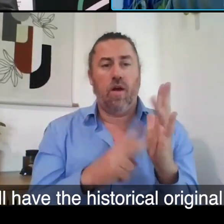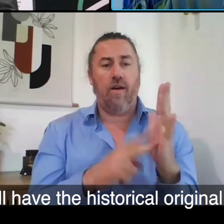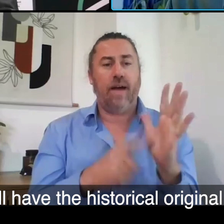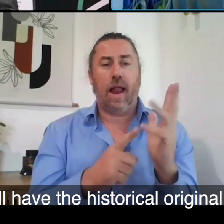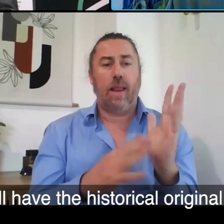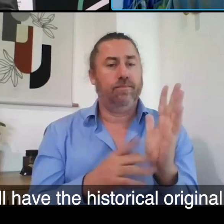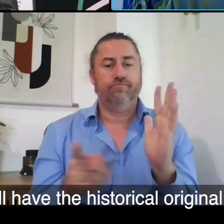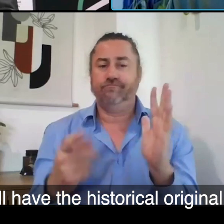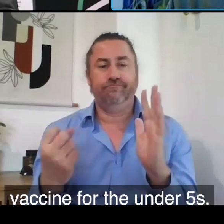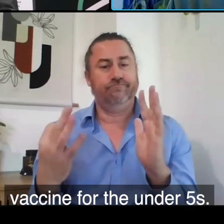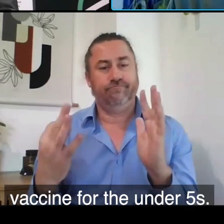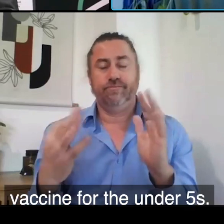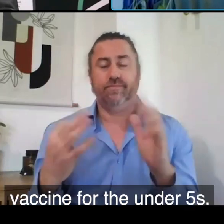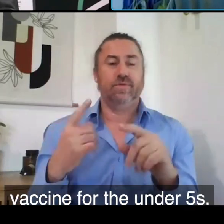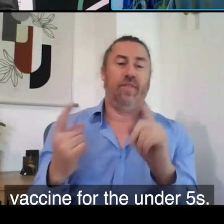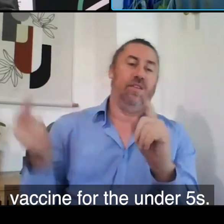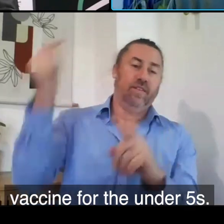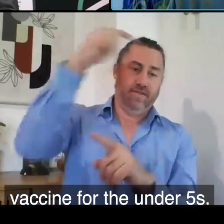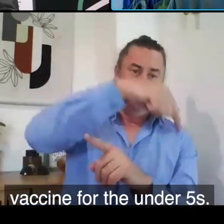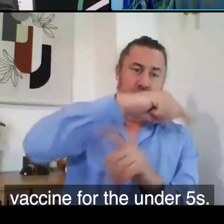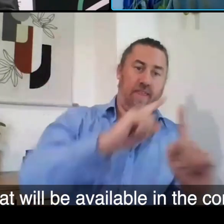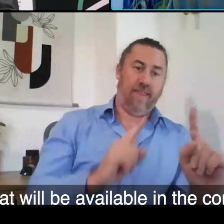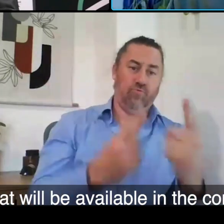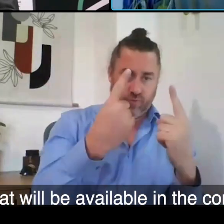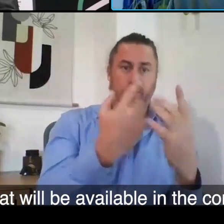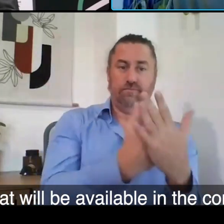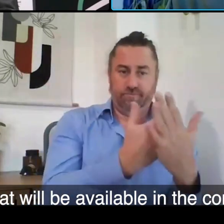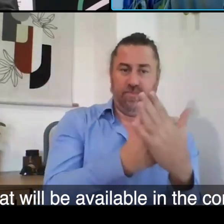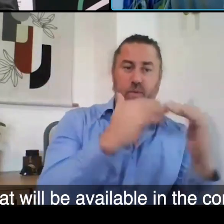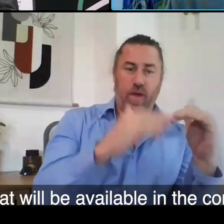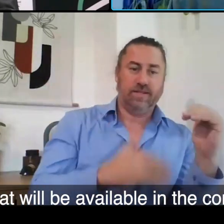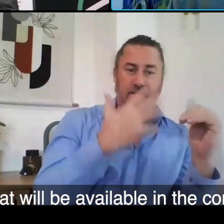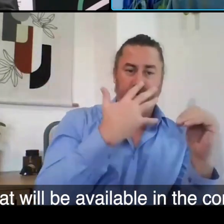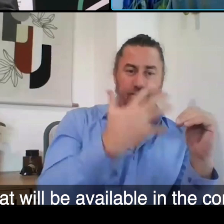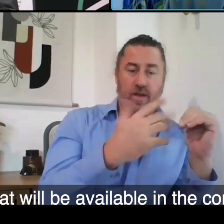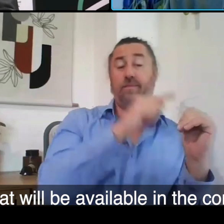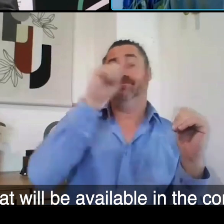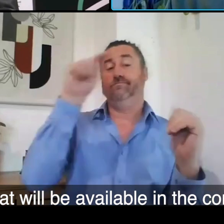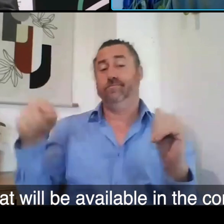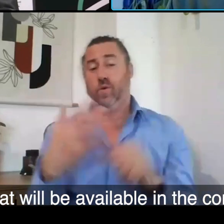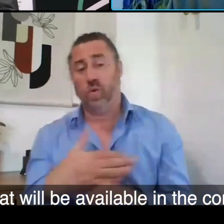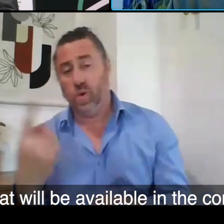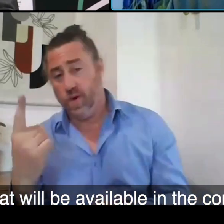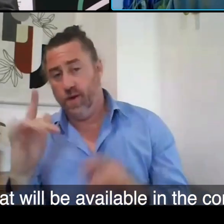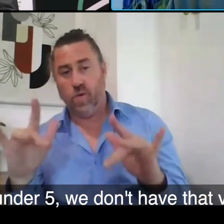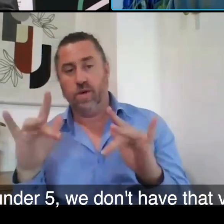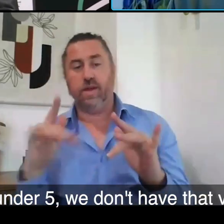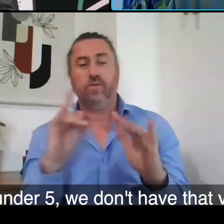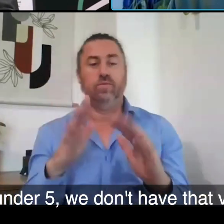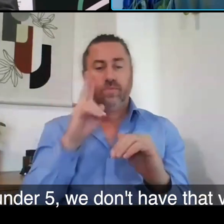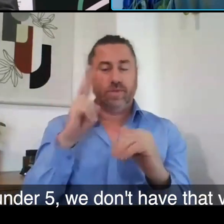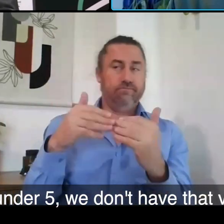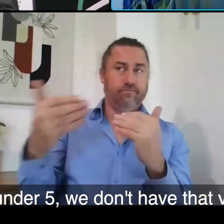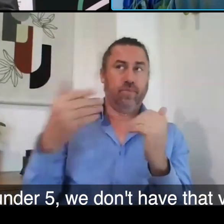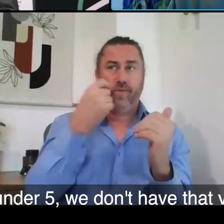historical original strain vaccine for the under 5s. We believe that'll be available, in the coming months. So